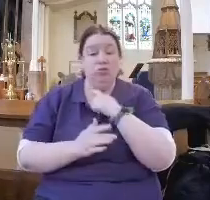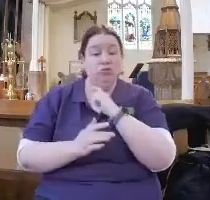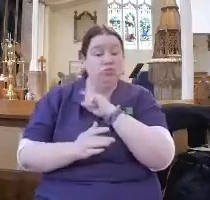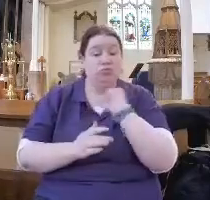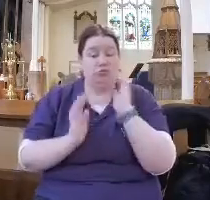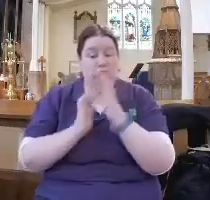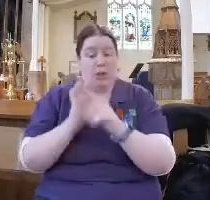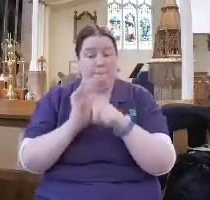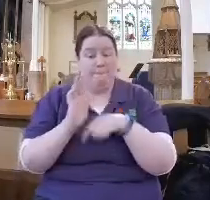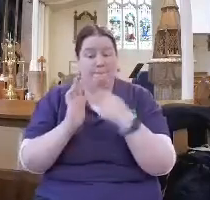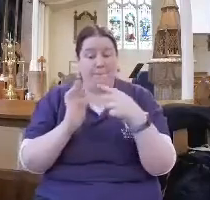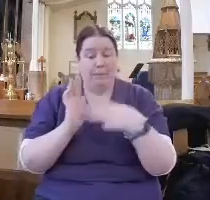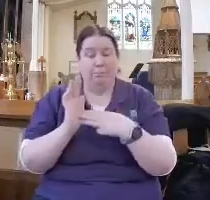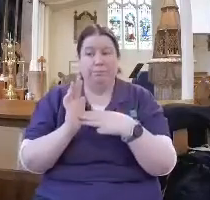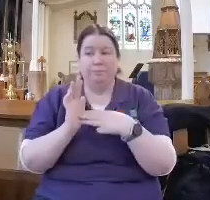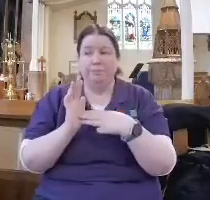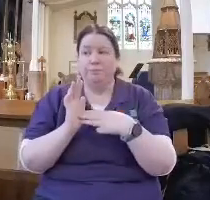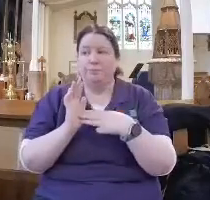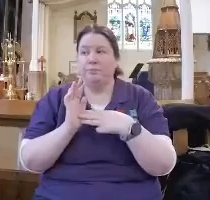the